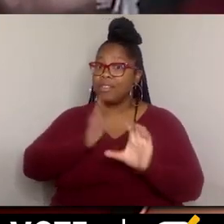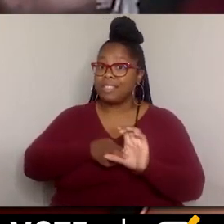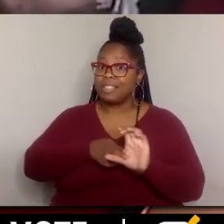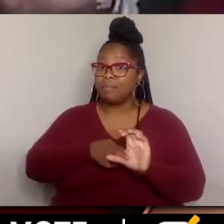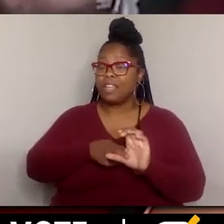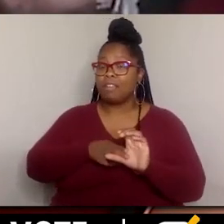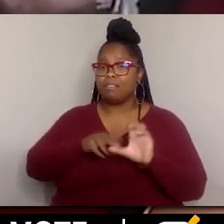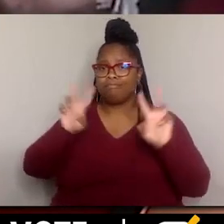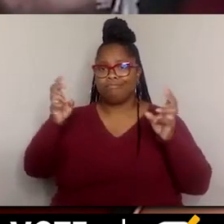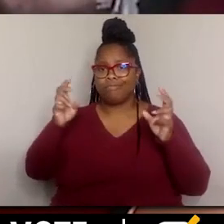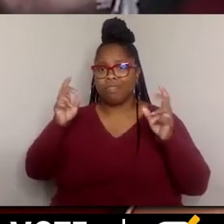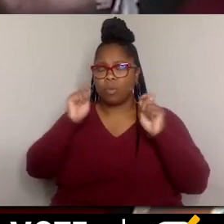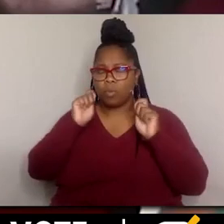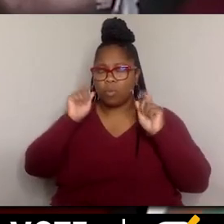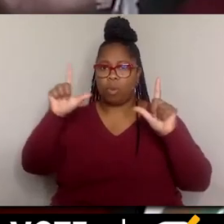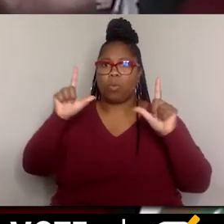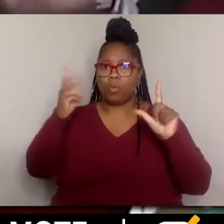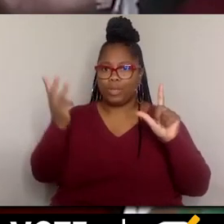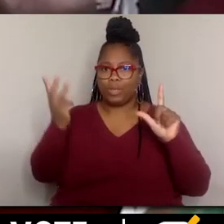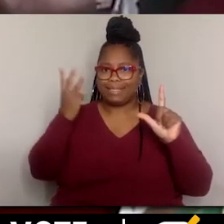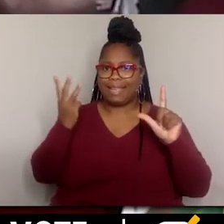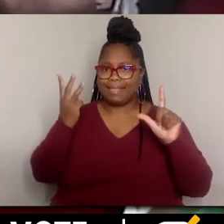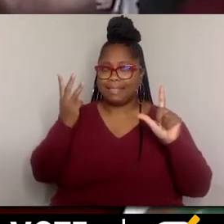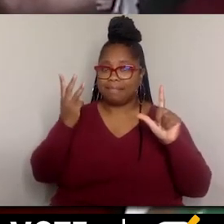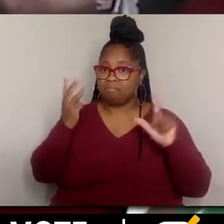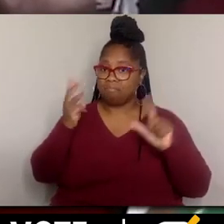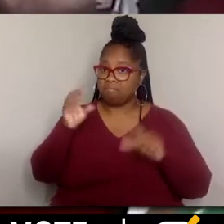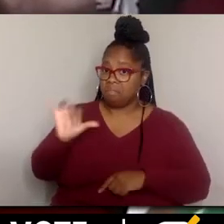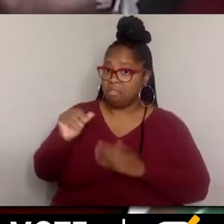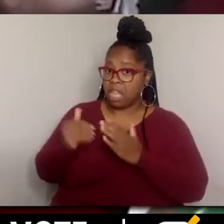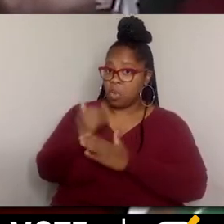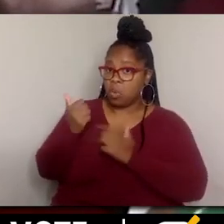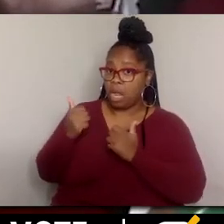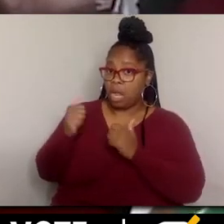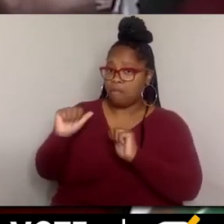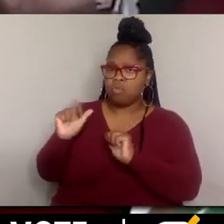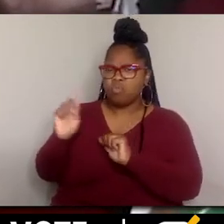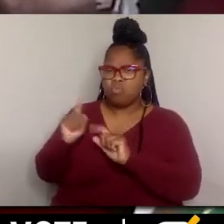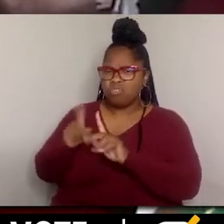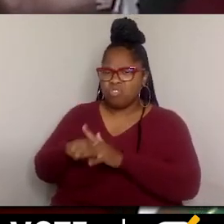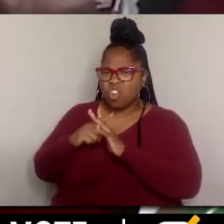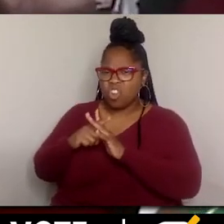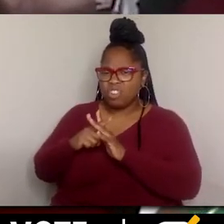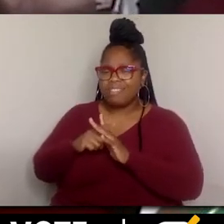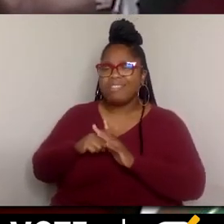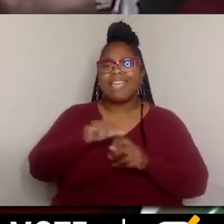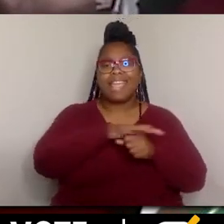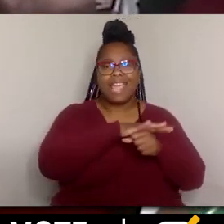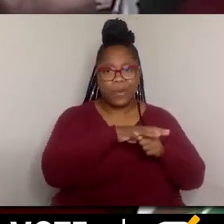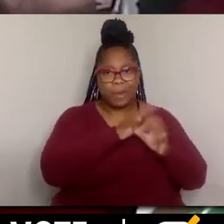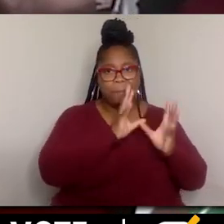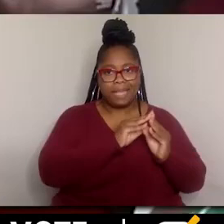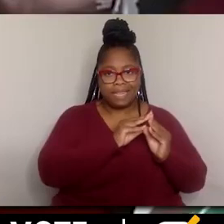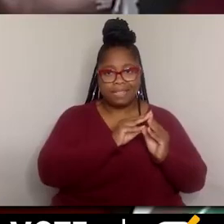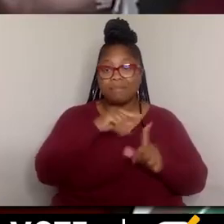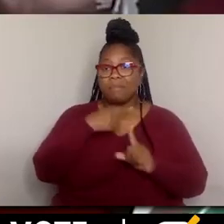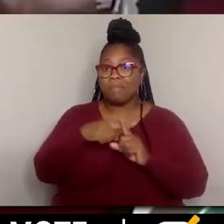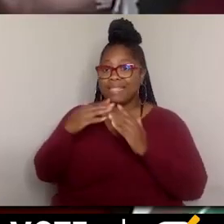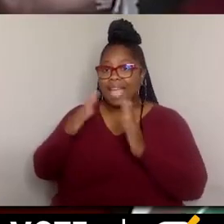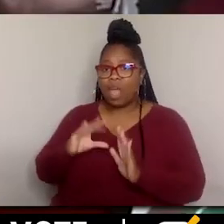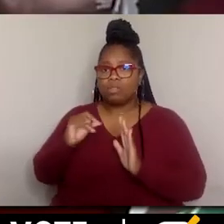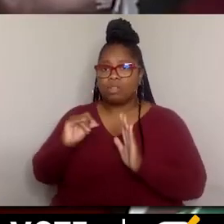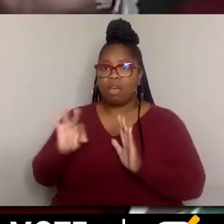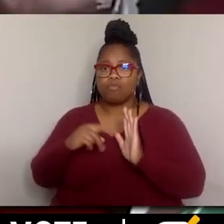Woke Wednesdays. This new effort came out of the UTLA area meetings and the UTLA House of